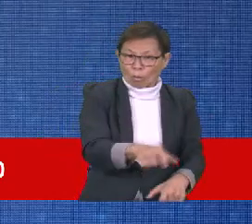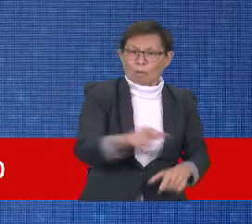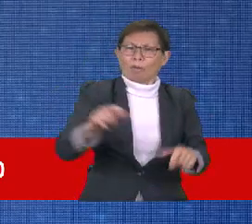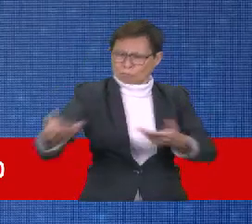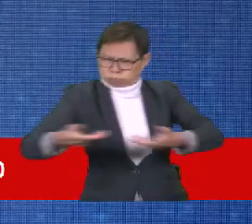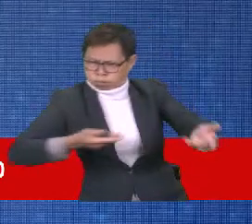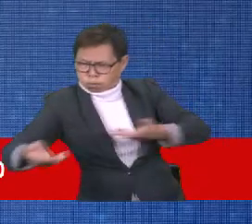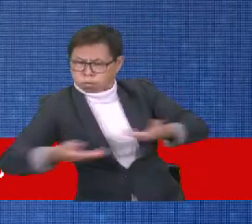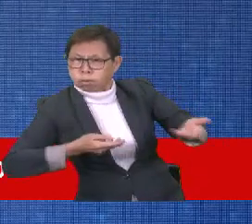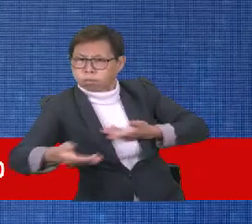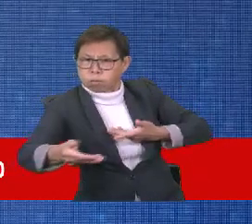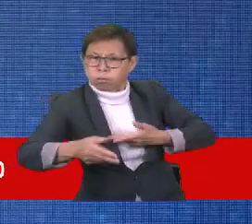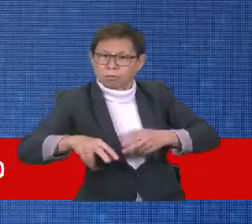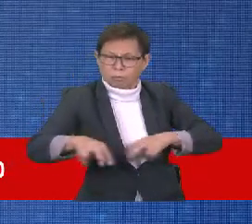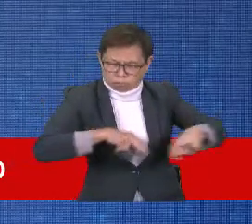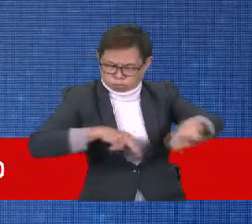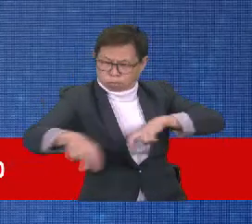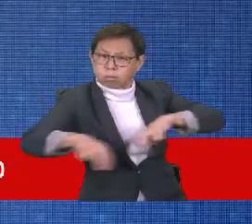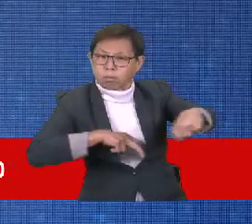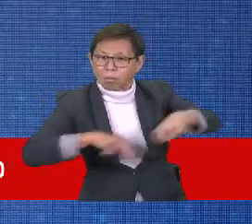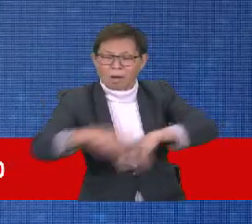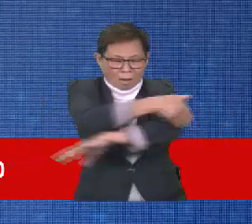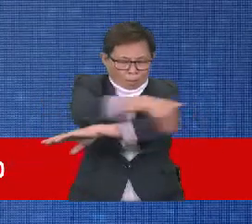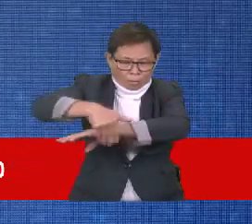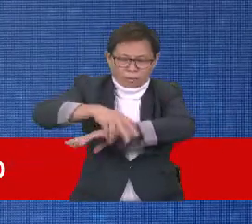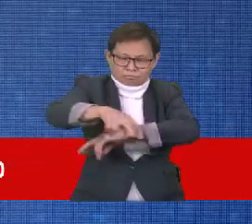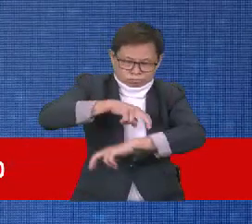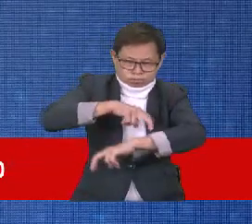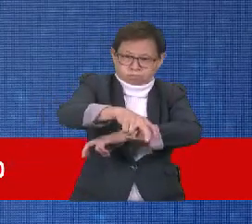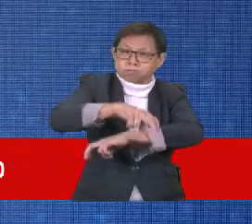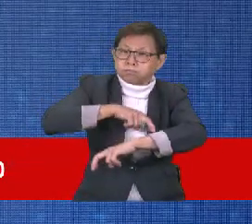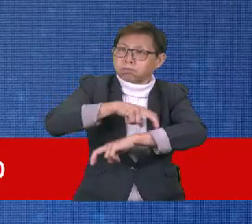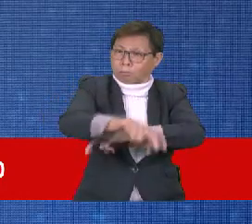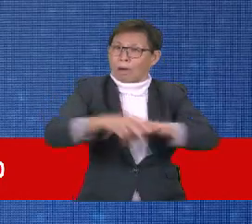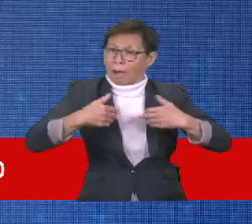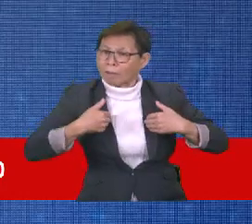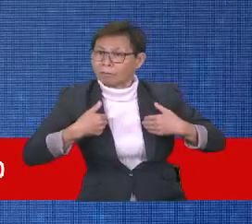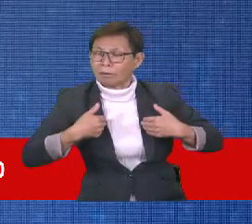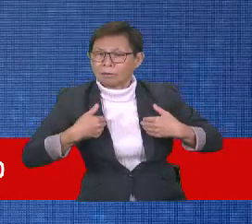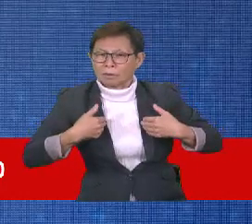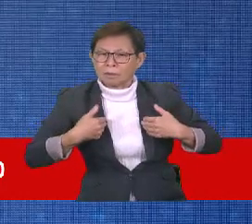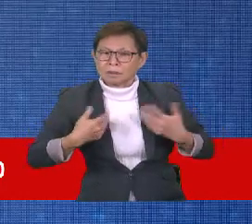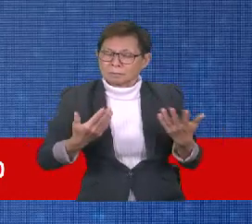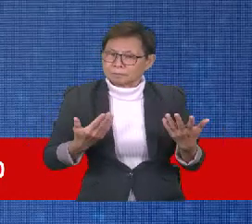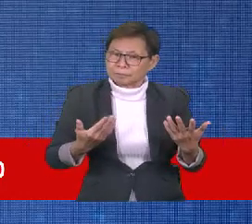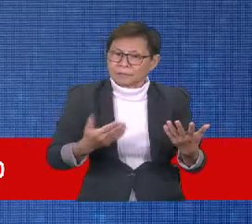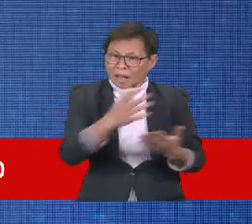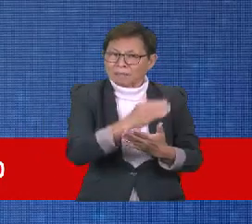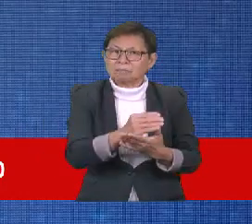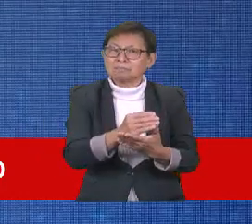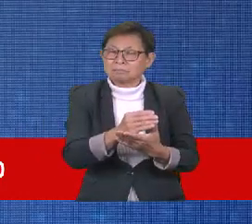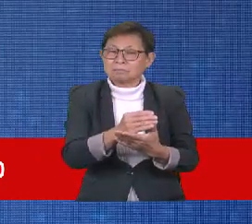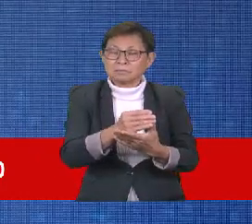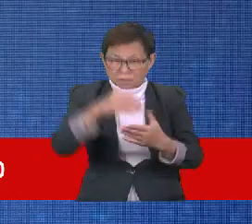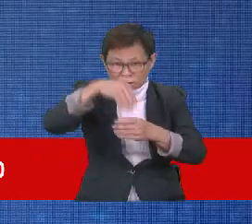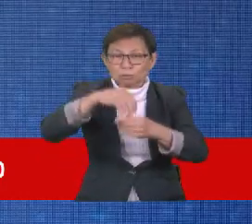exchanges, and of course at the border, but also in terms of tourism,